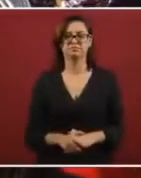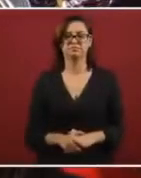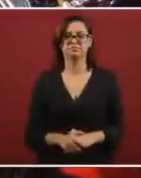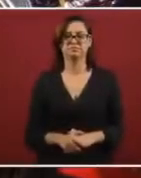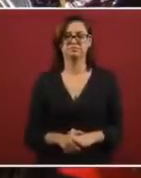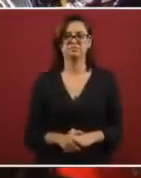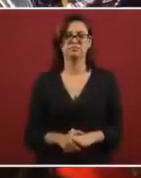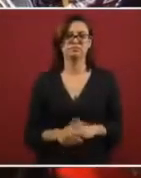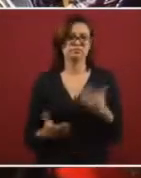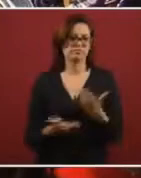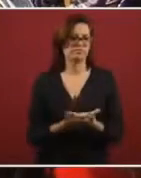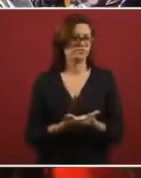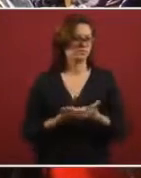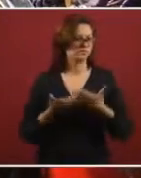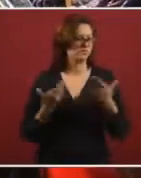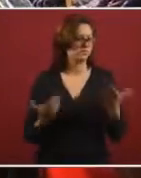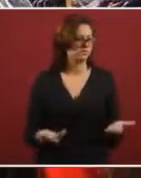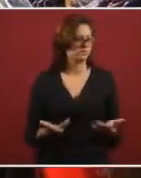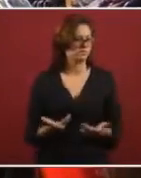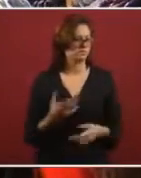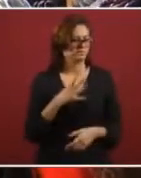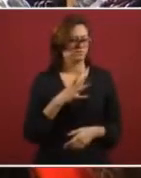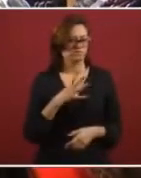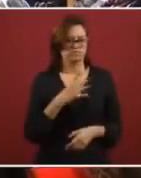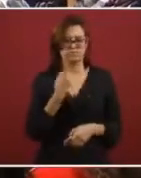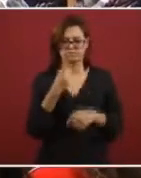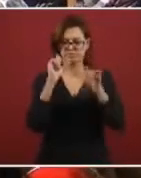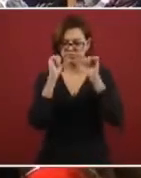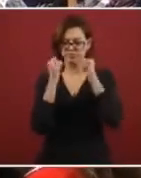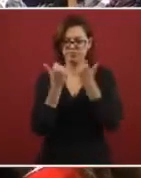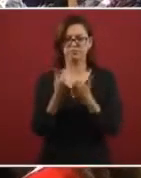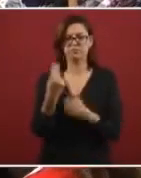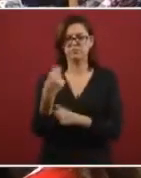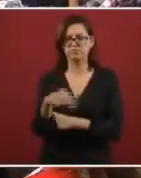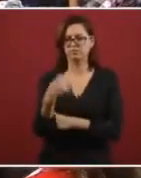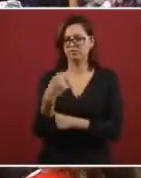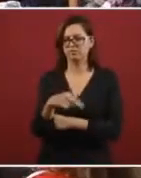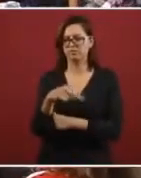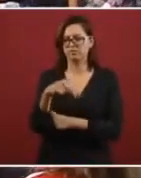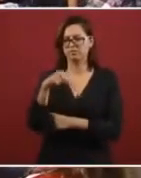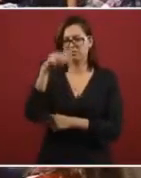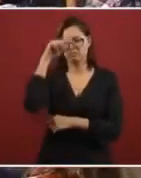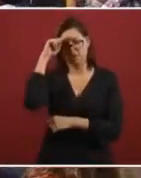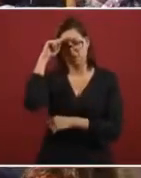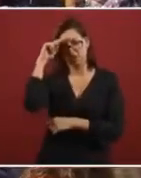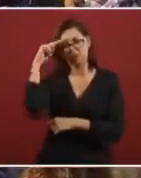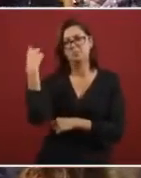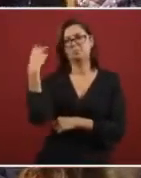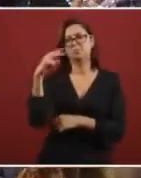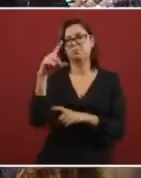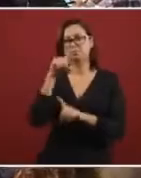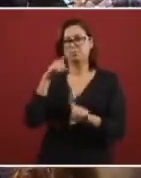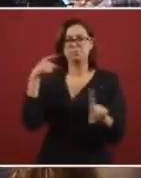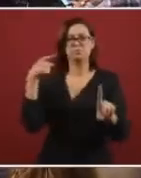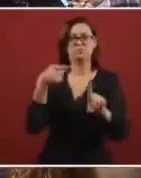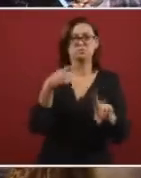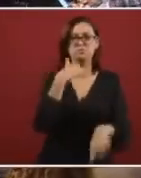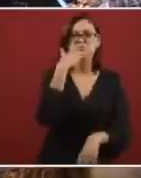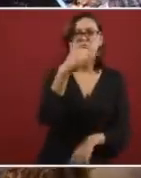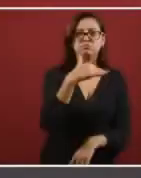Ahora hay una asociación que se llama now there is an association which is called Mexicans Against Corruption.